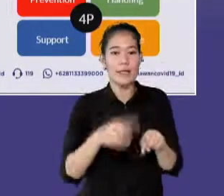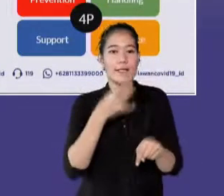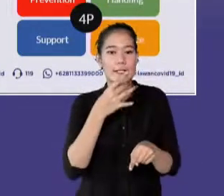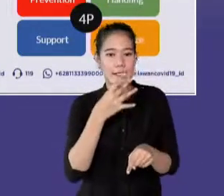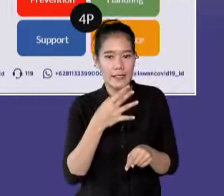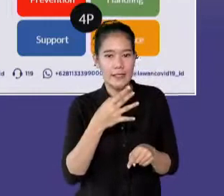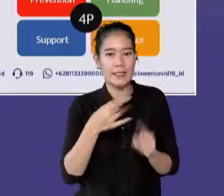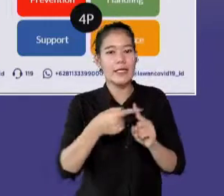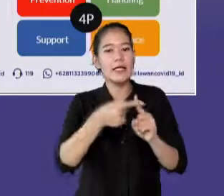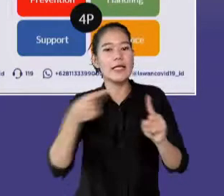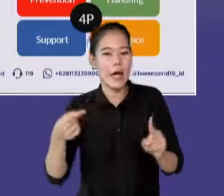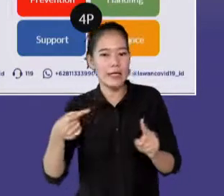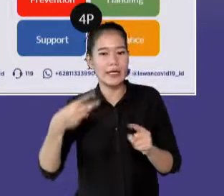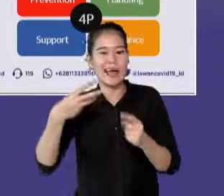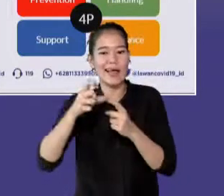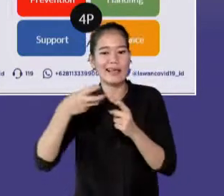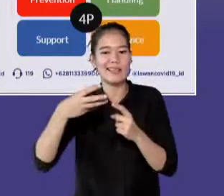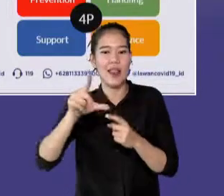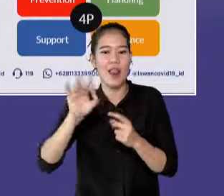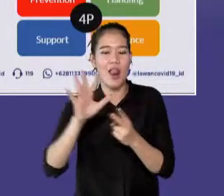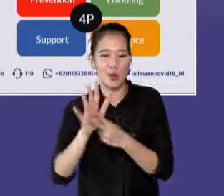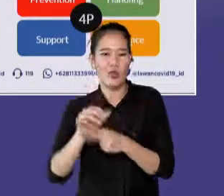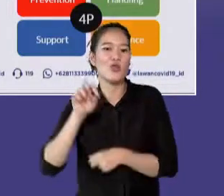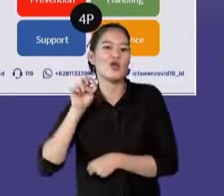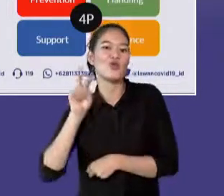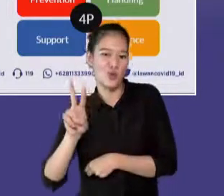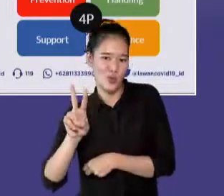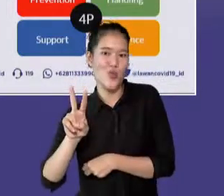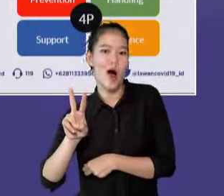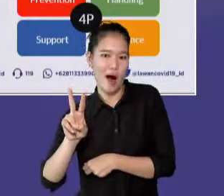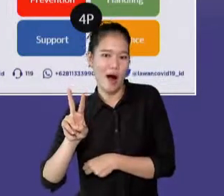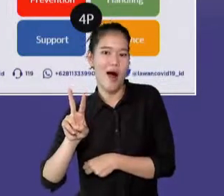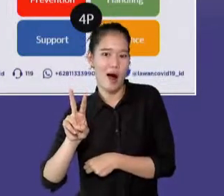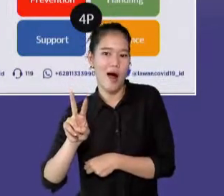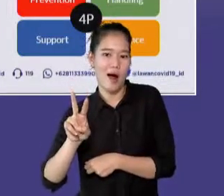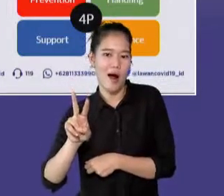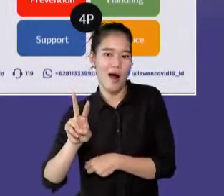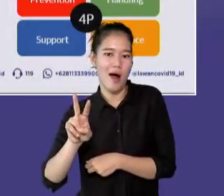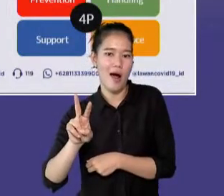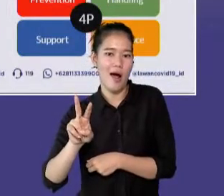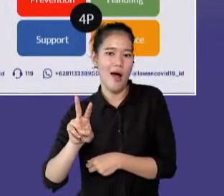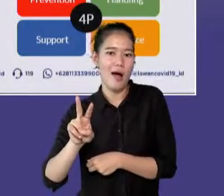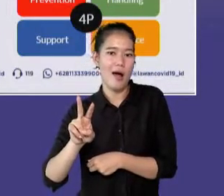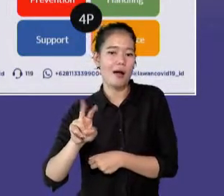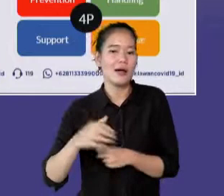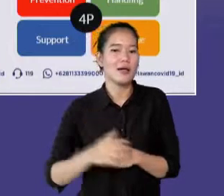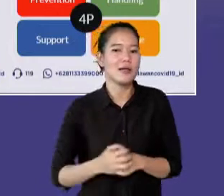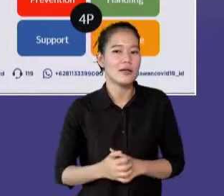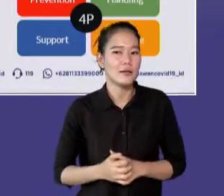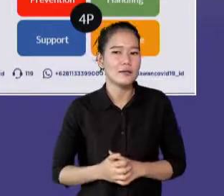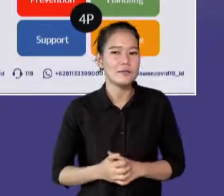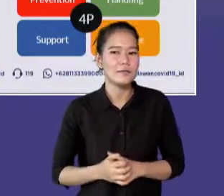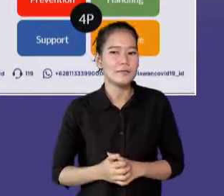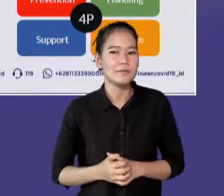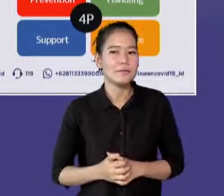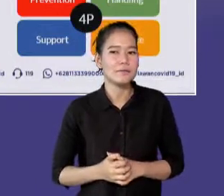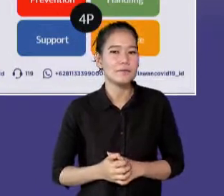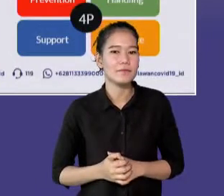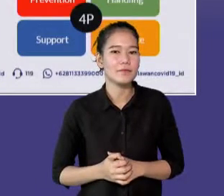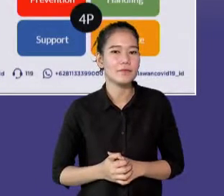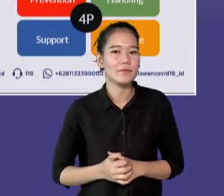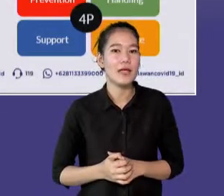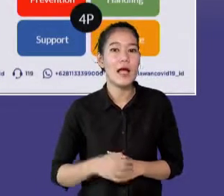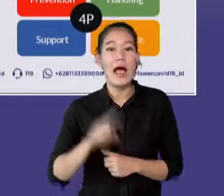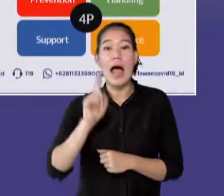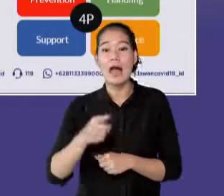given by the Echelon 2 level officials with wet or electronic signs affixed.